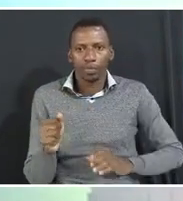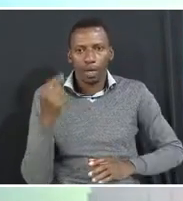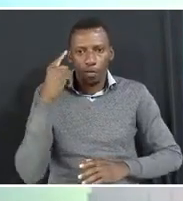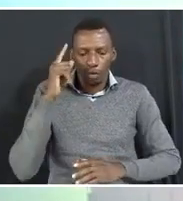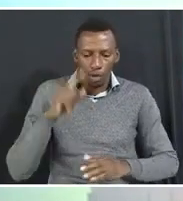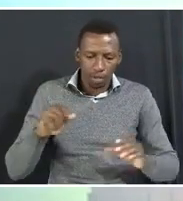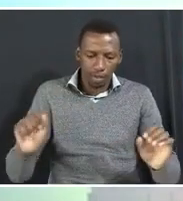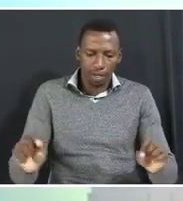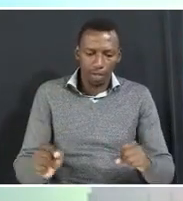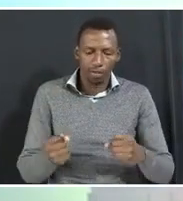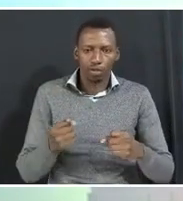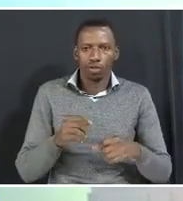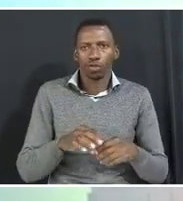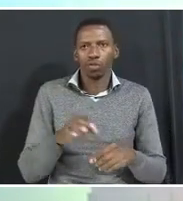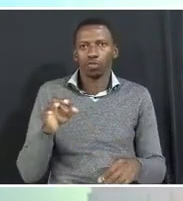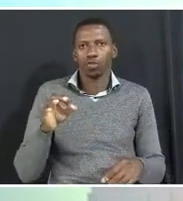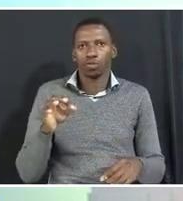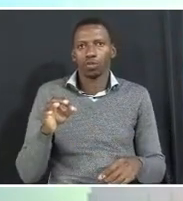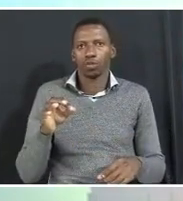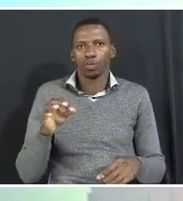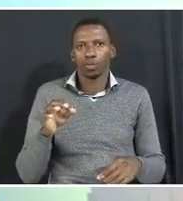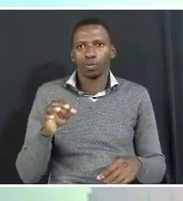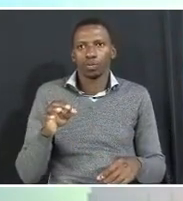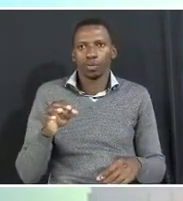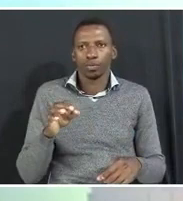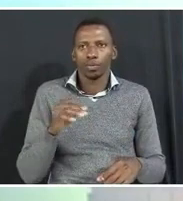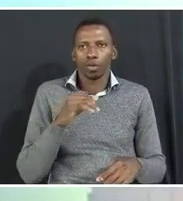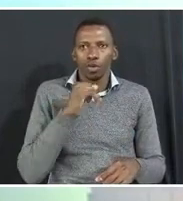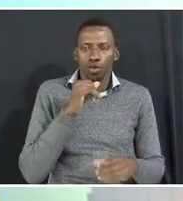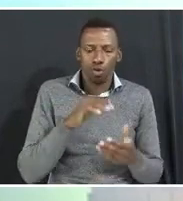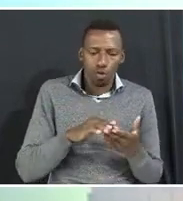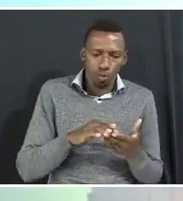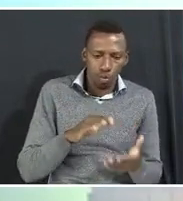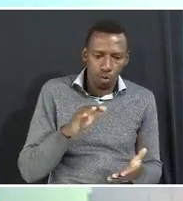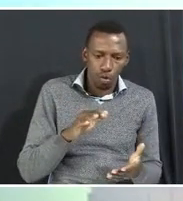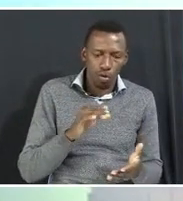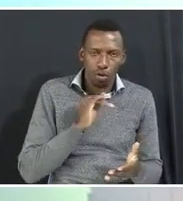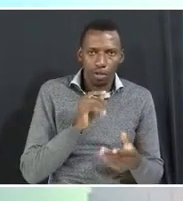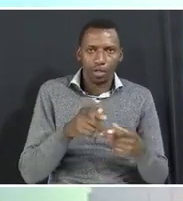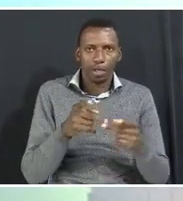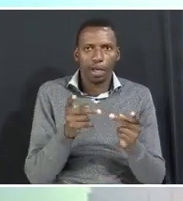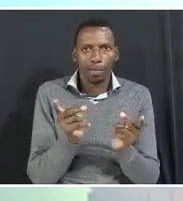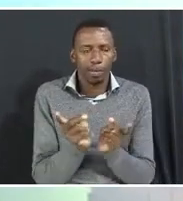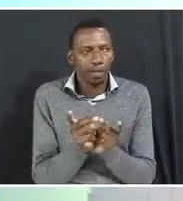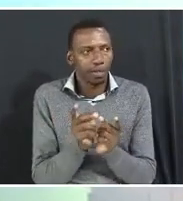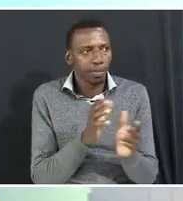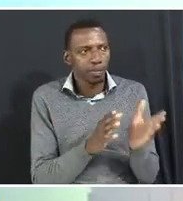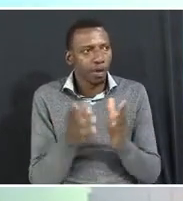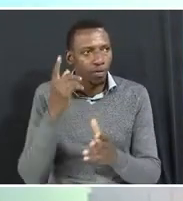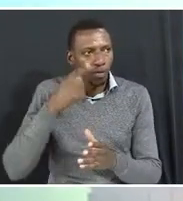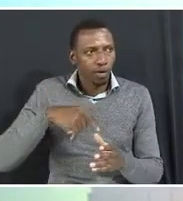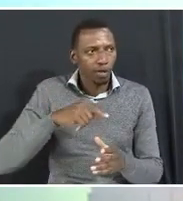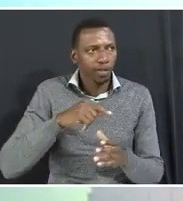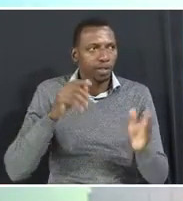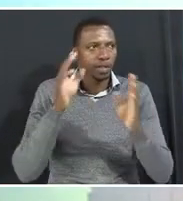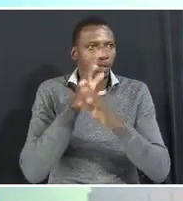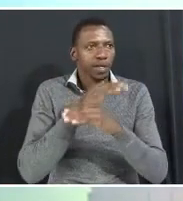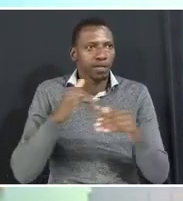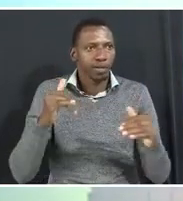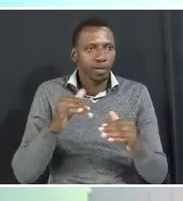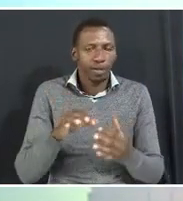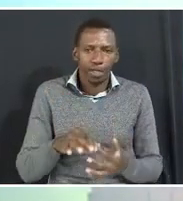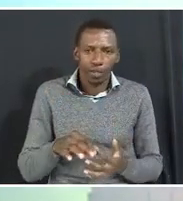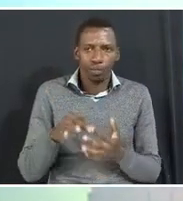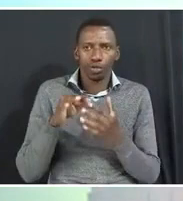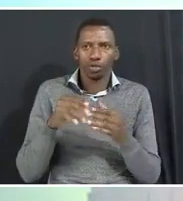souls. Not more surely is the place prepared for us in heaven, mansions, than is a special